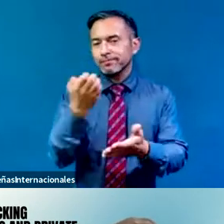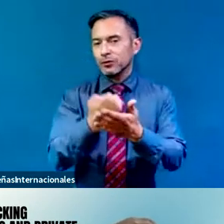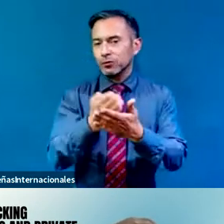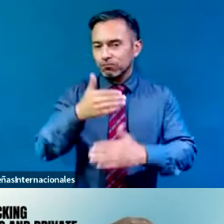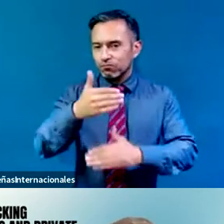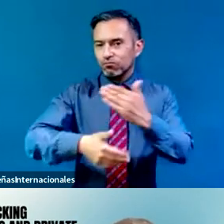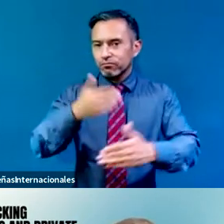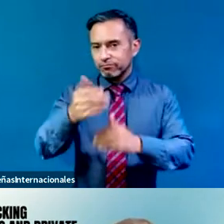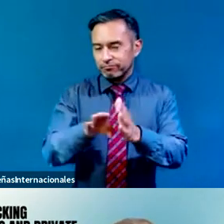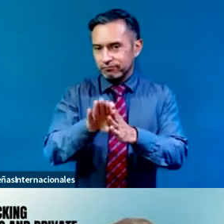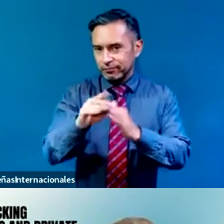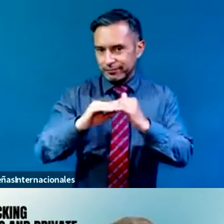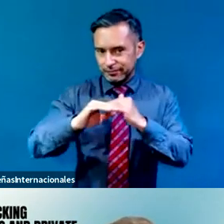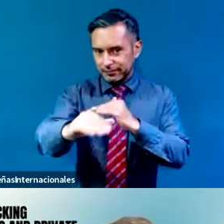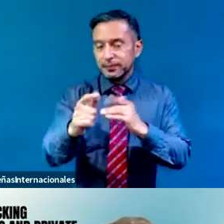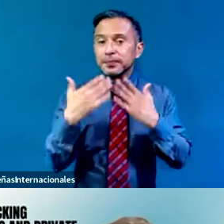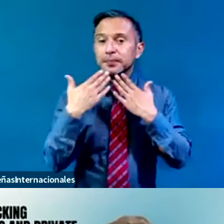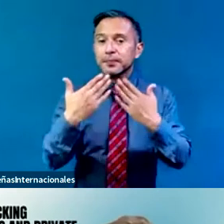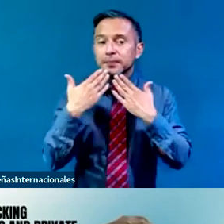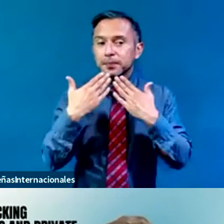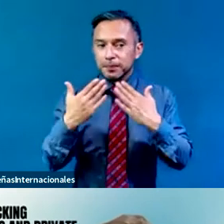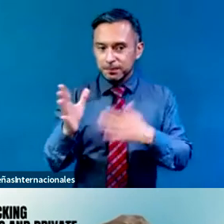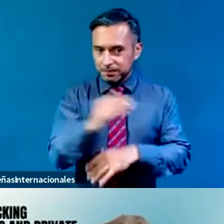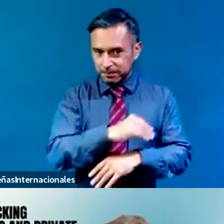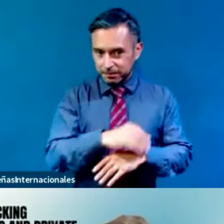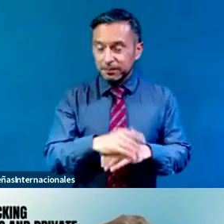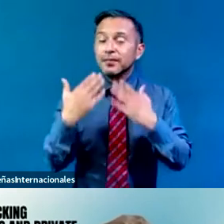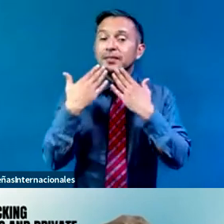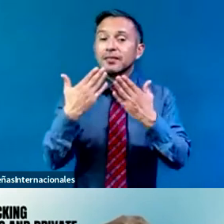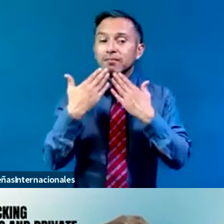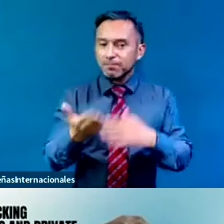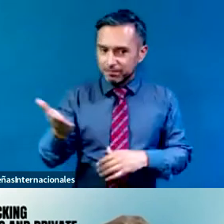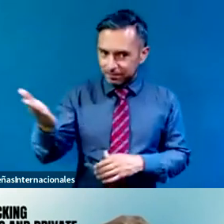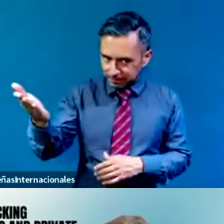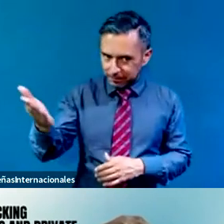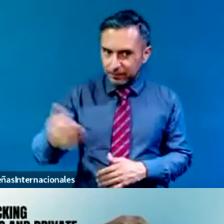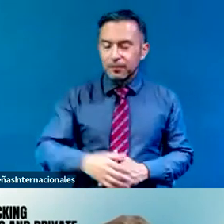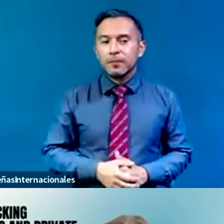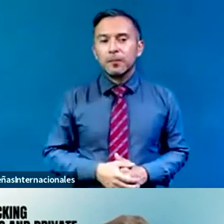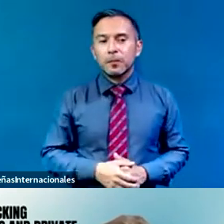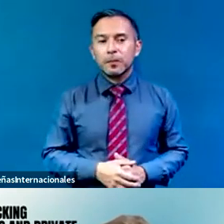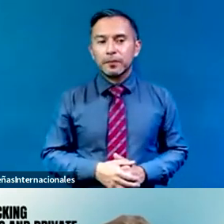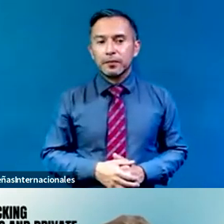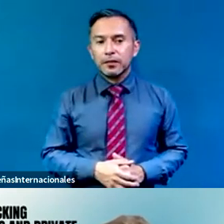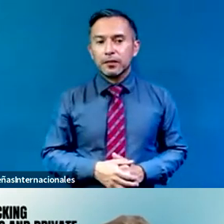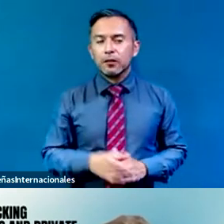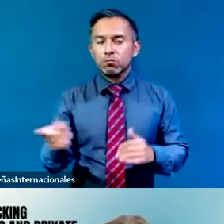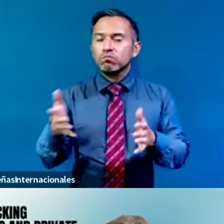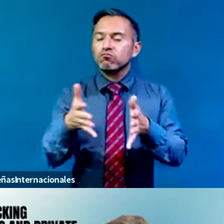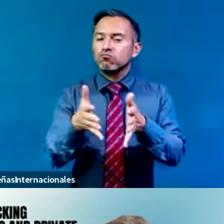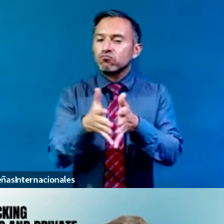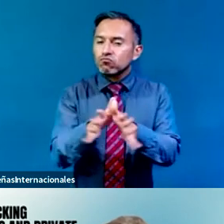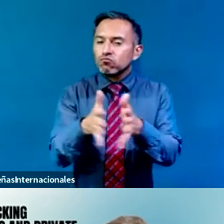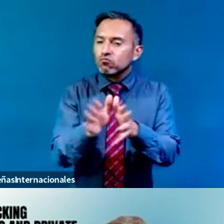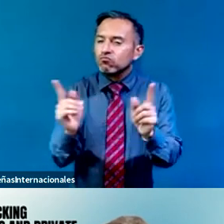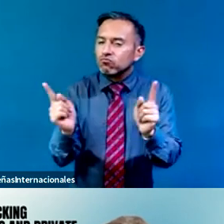Thank you so much, Ms. Sinha, for outlining what the obstacles are, but also